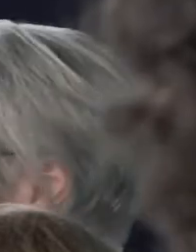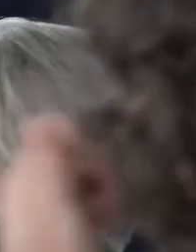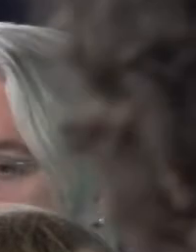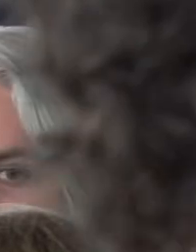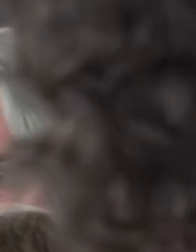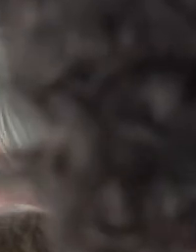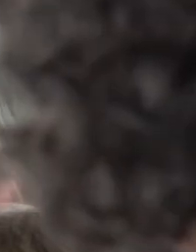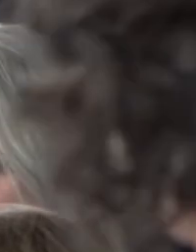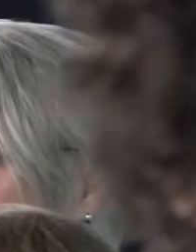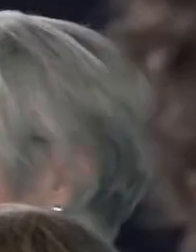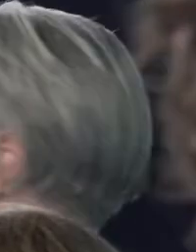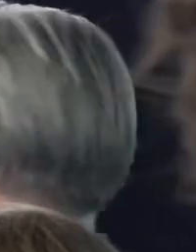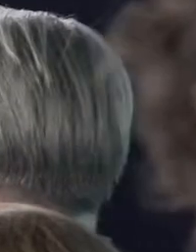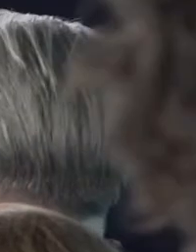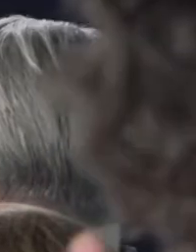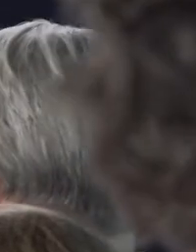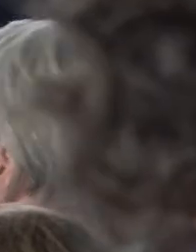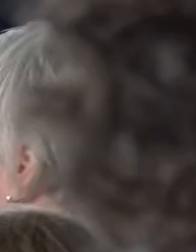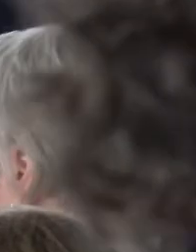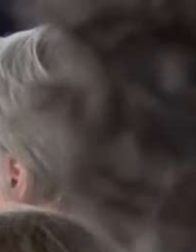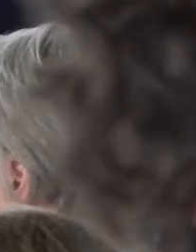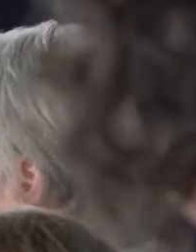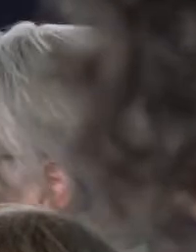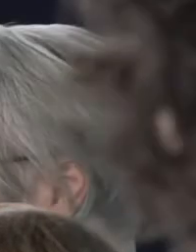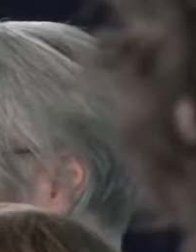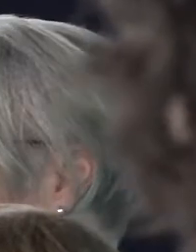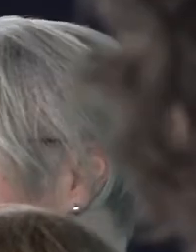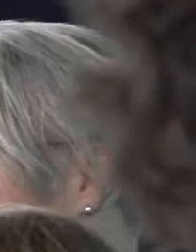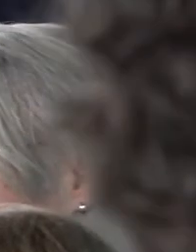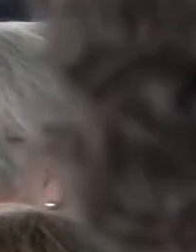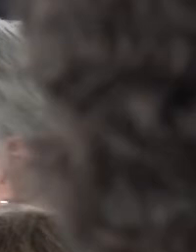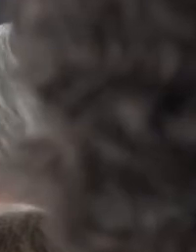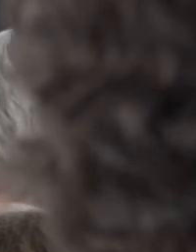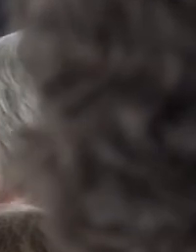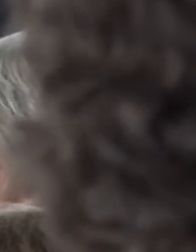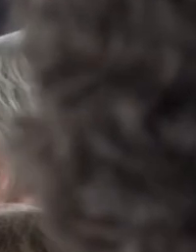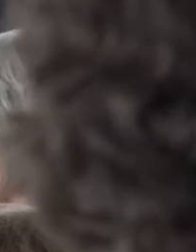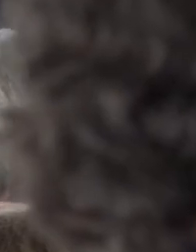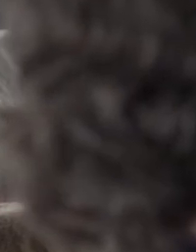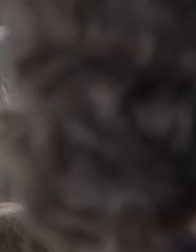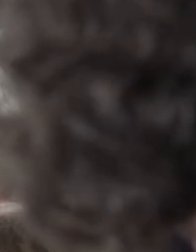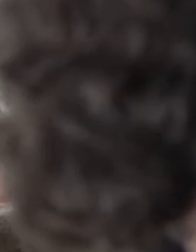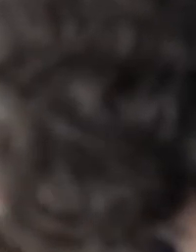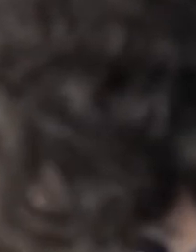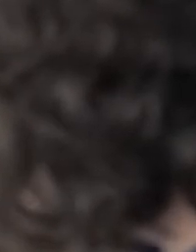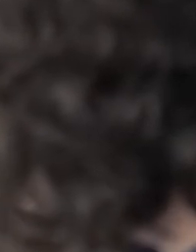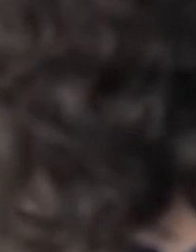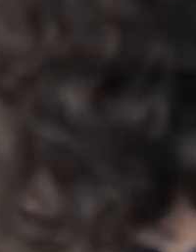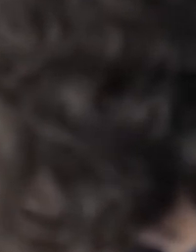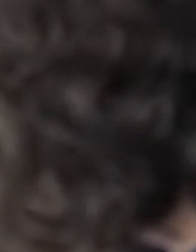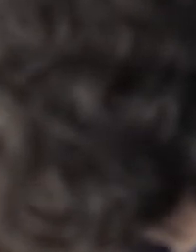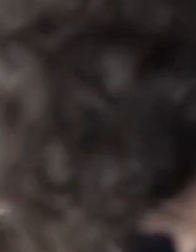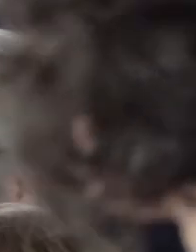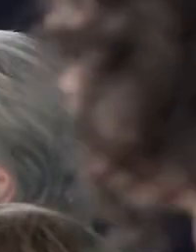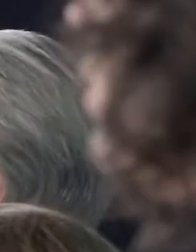providing an opportunity to sort of self-nominate and rise themselves in terms of education, in terms of presentation, in terms of skills, this has